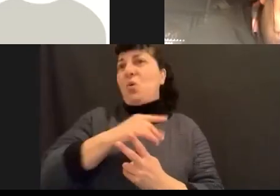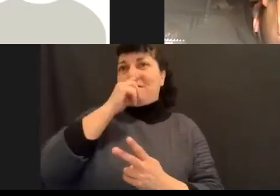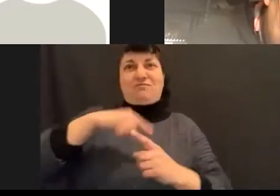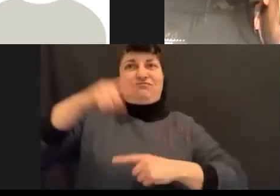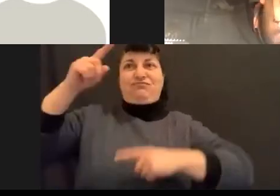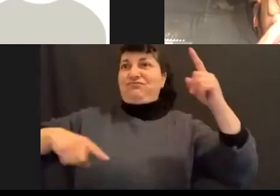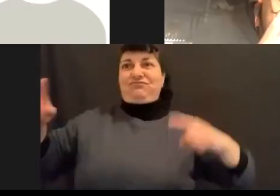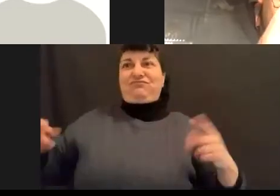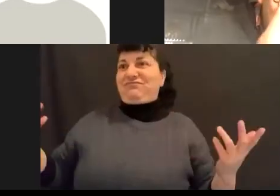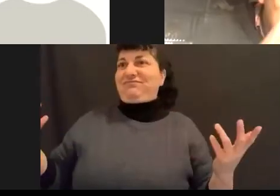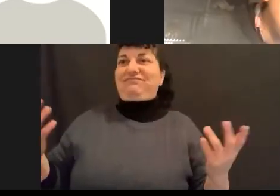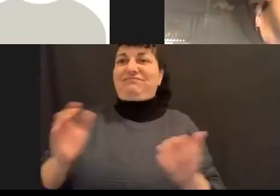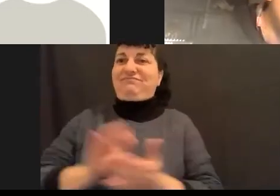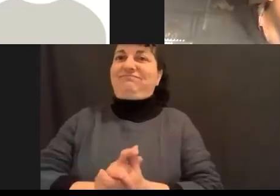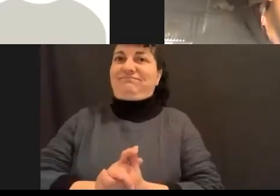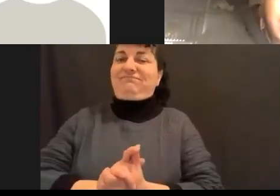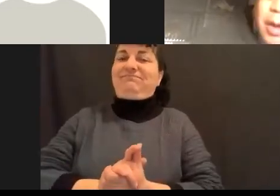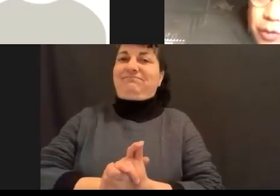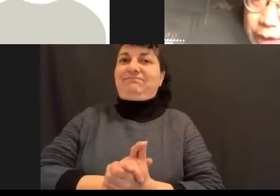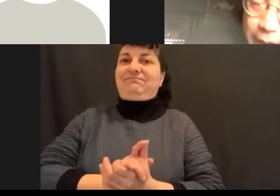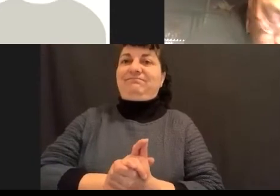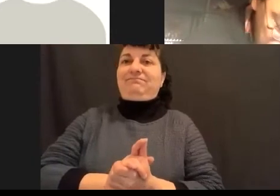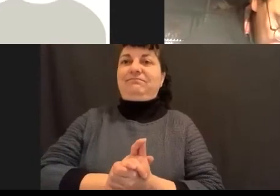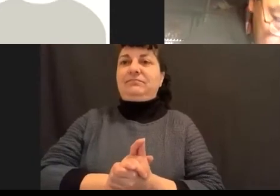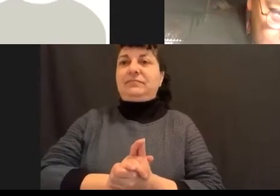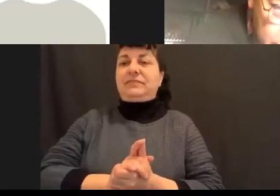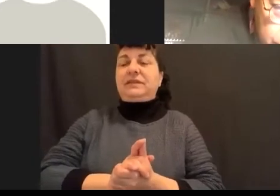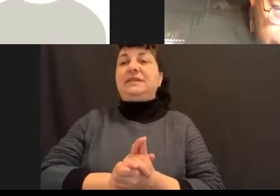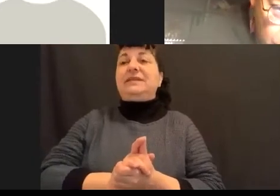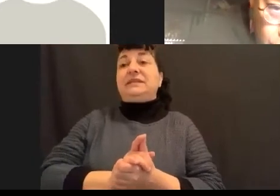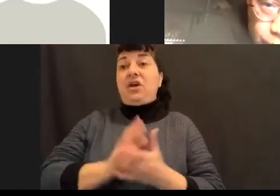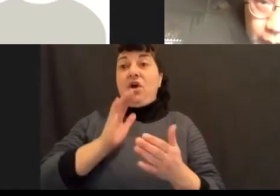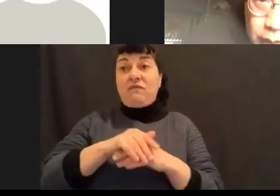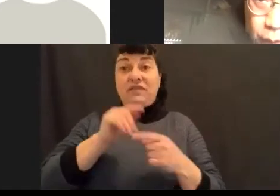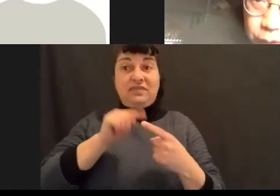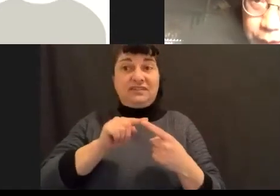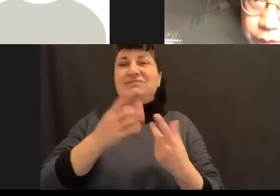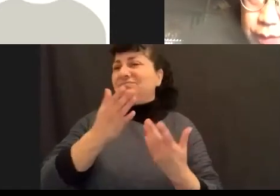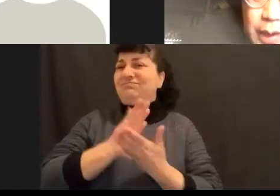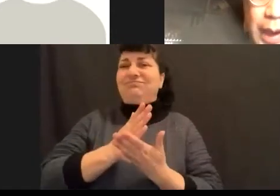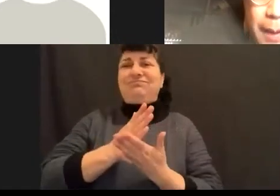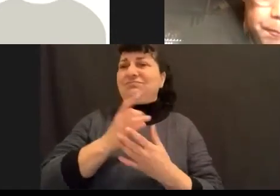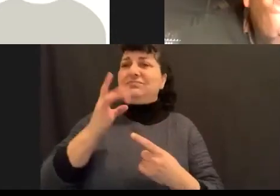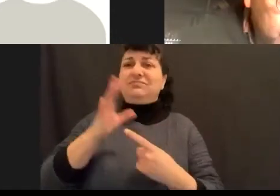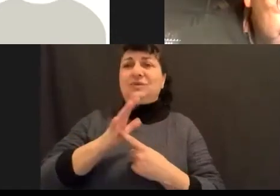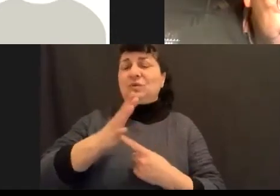discriminate, as it were, between different groups of people. So in that context, it's really important that all of us